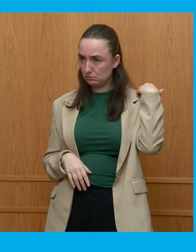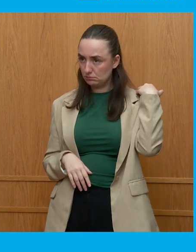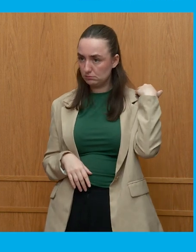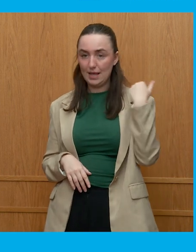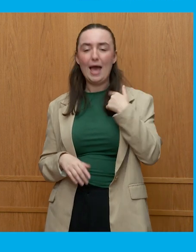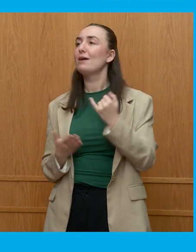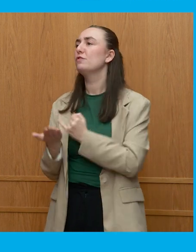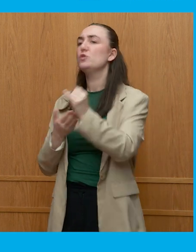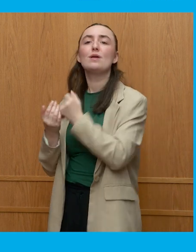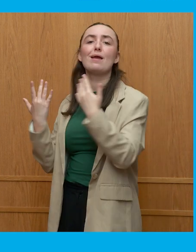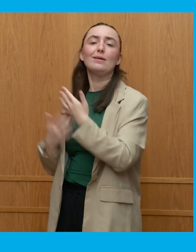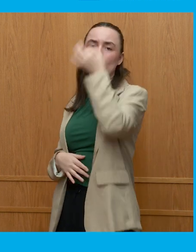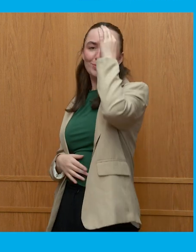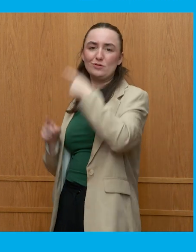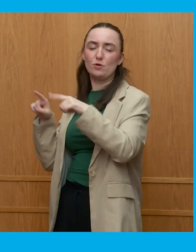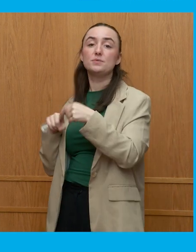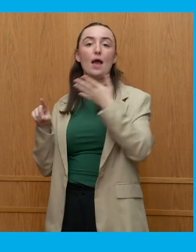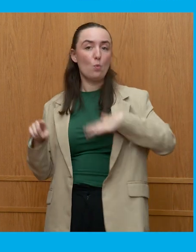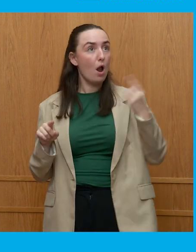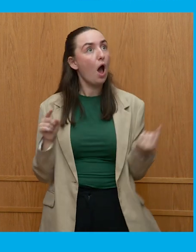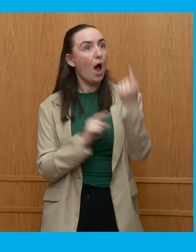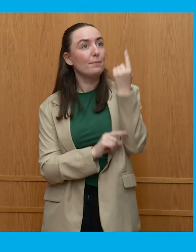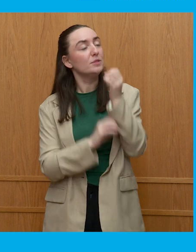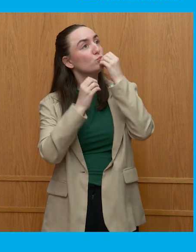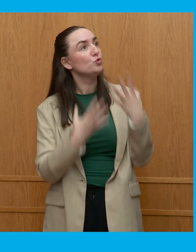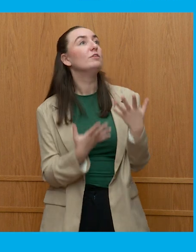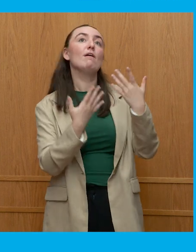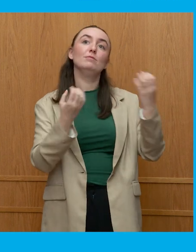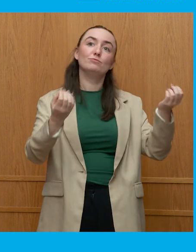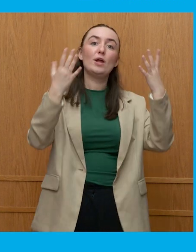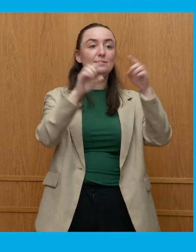room. I'm not having it. That's where it's going to be. But